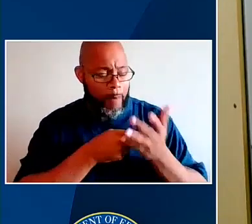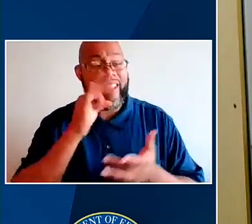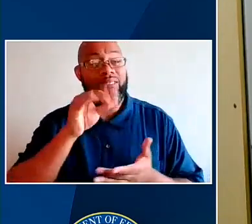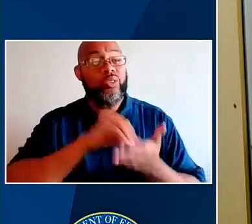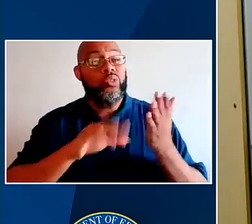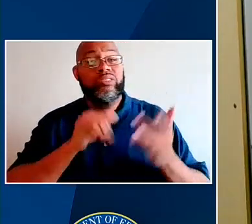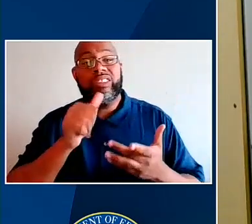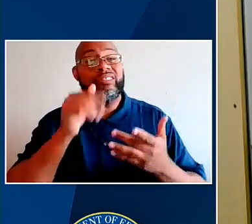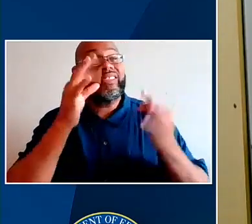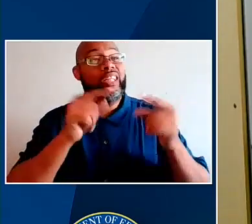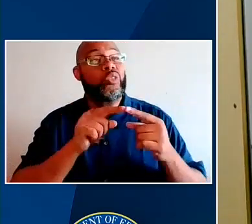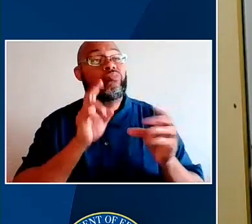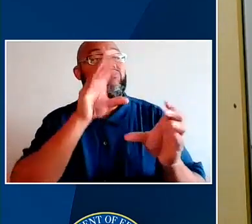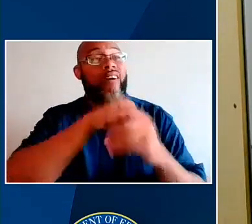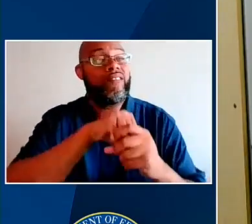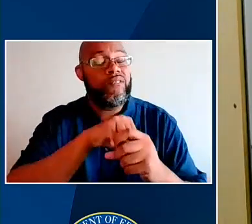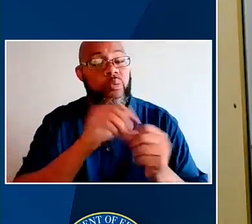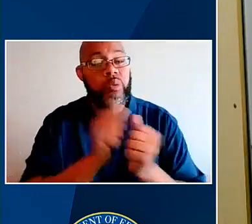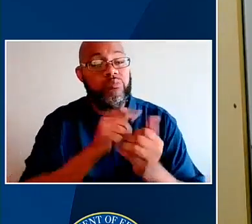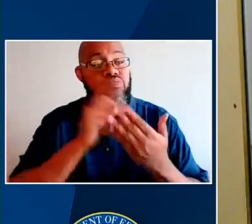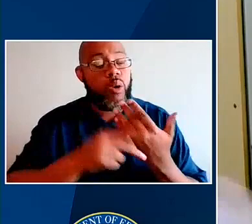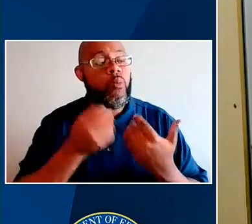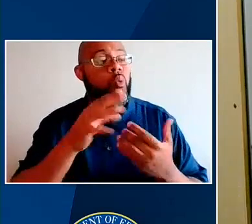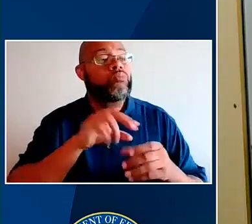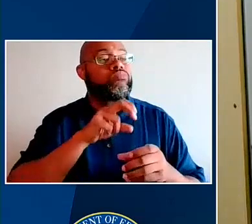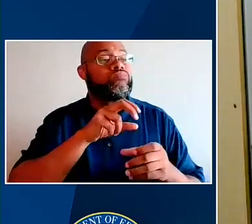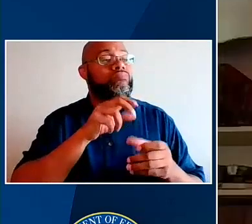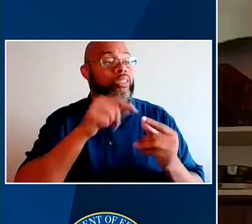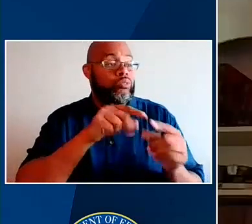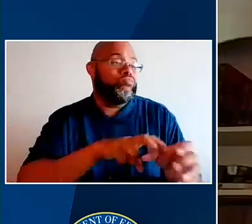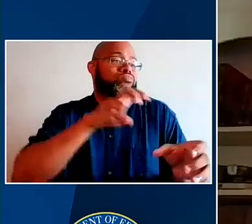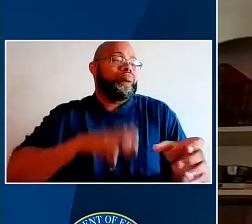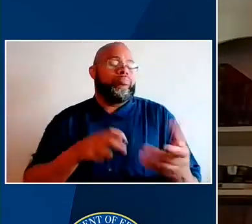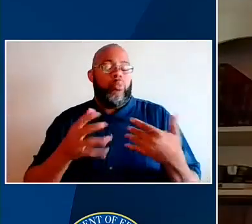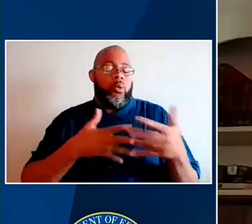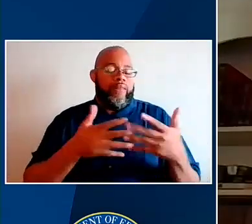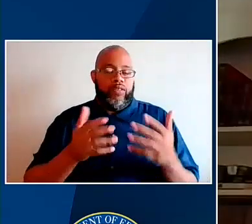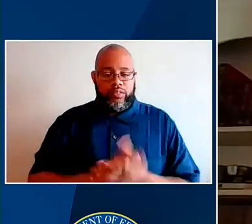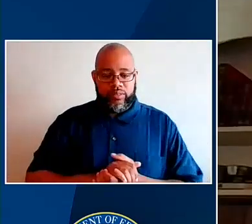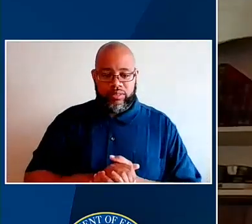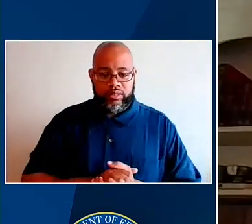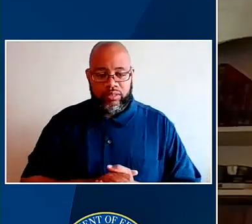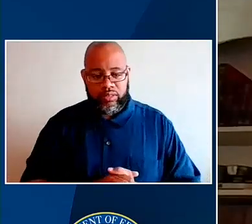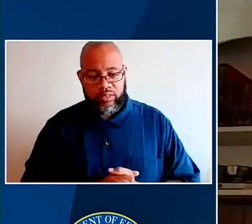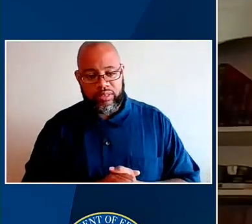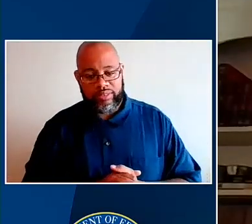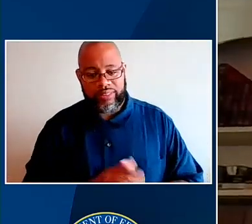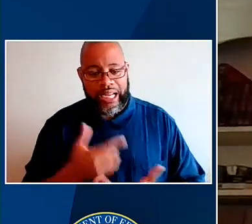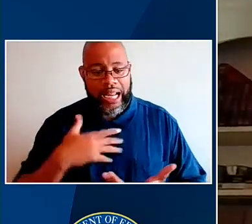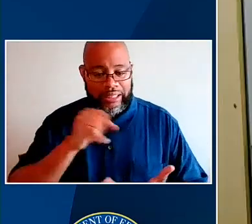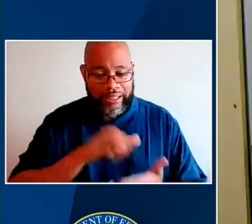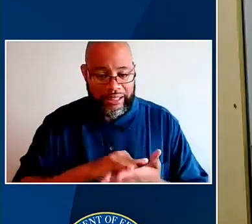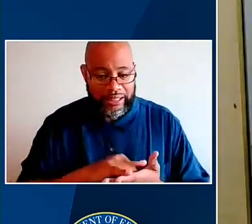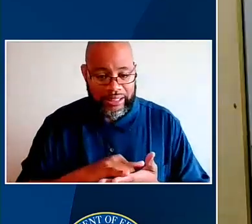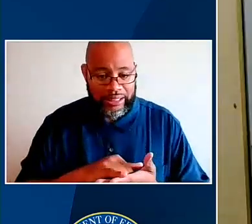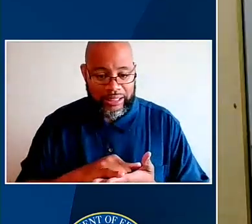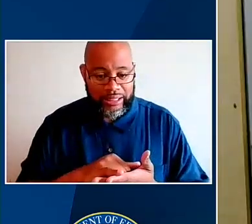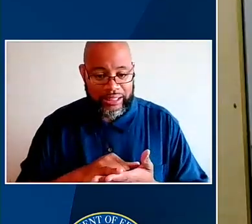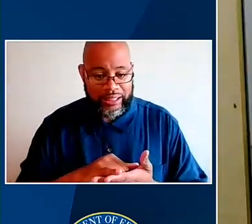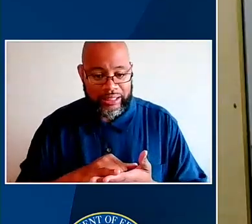doesn't choose to opt in or choose to opt out or whatever. So I guess as an institution,